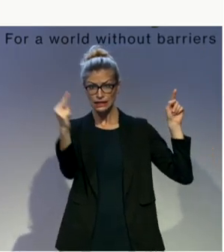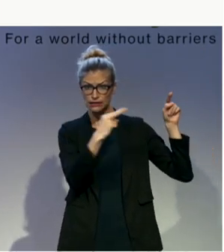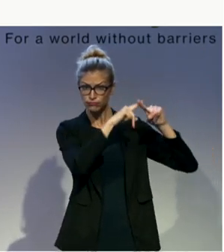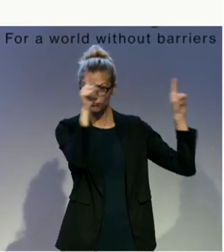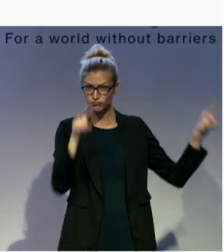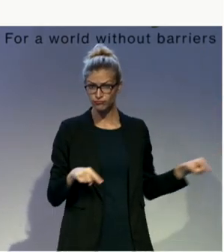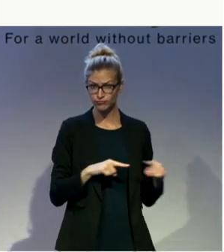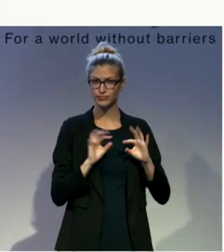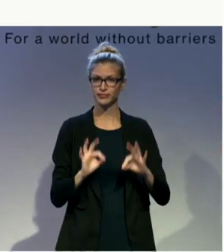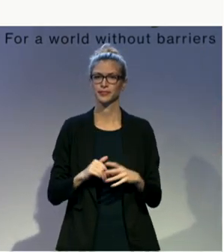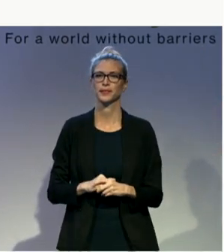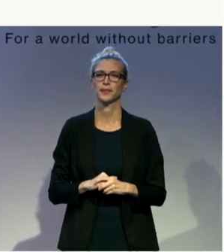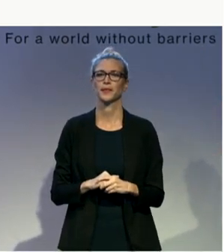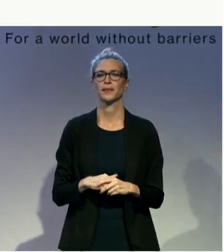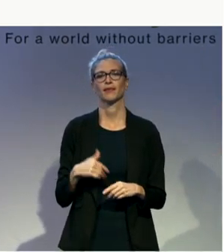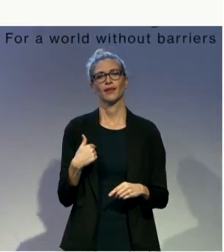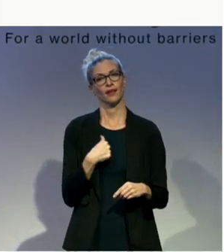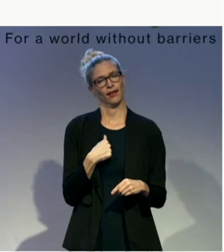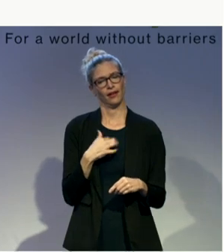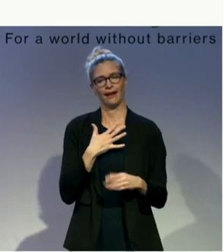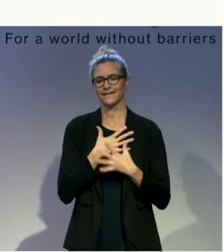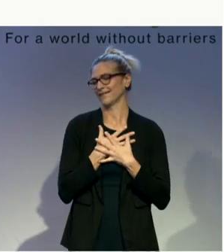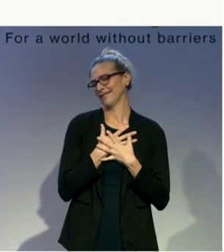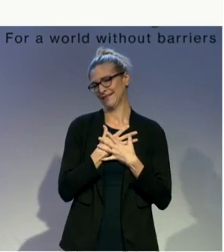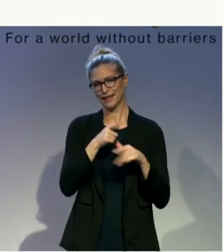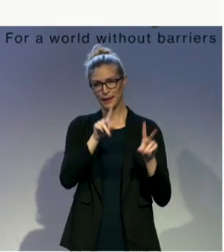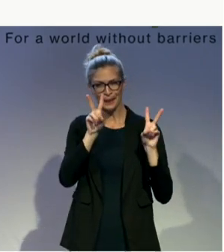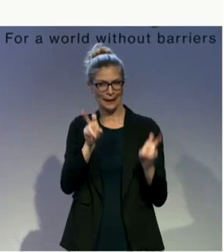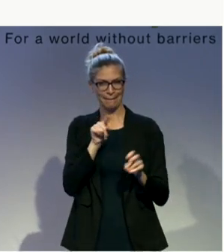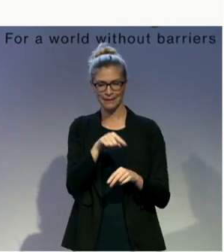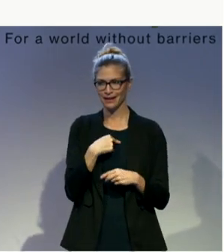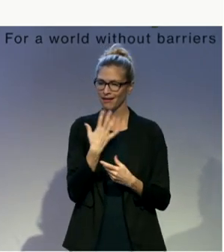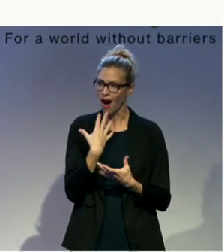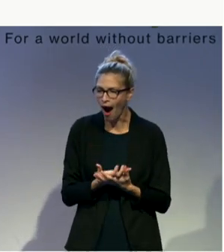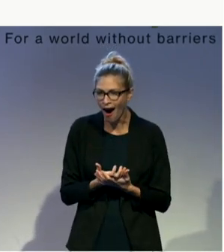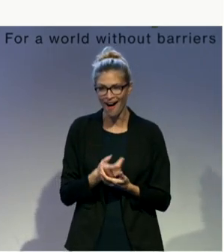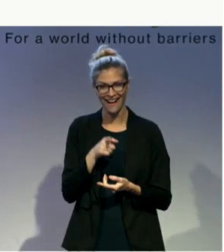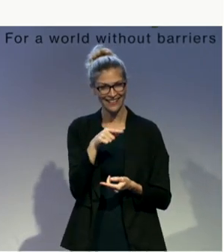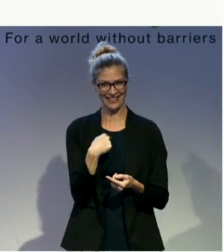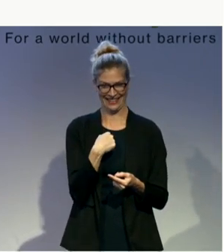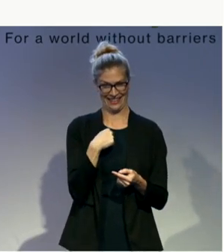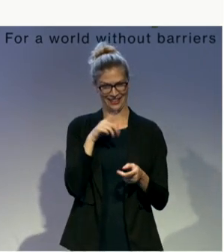One of my favorite topics, I must admit. Inclusive voter information.